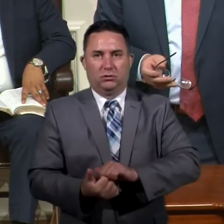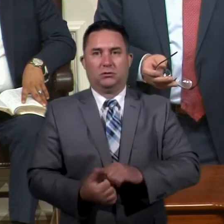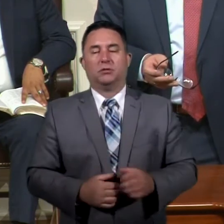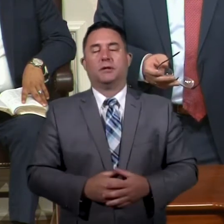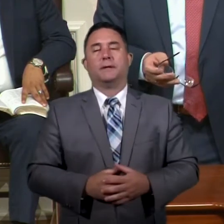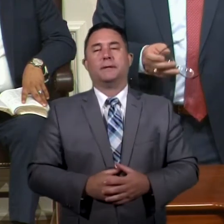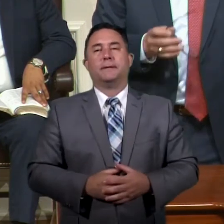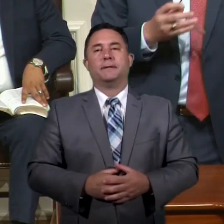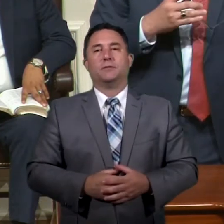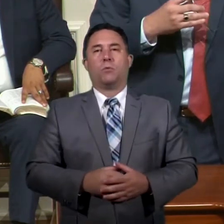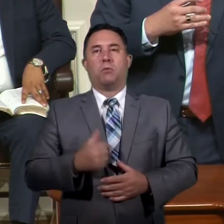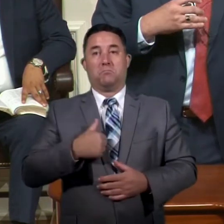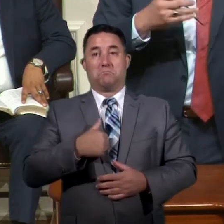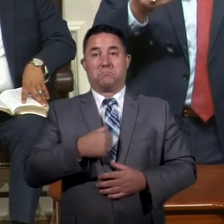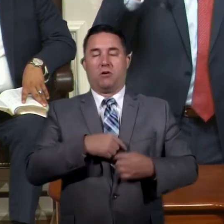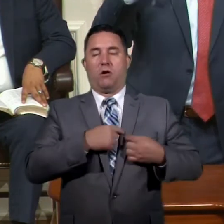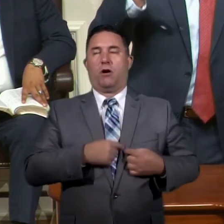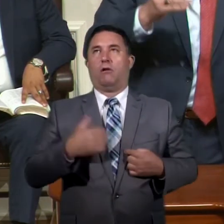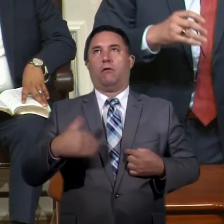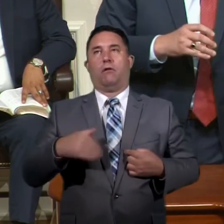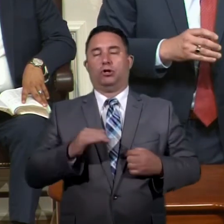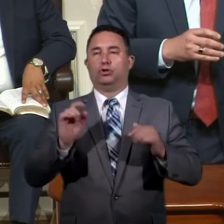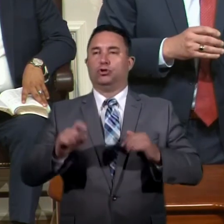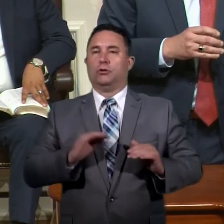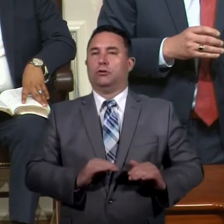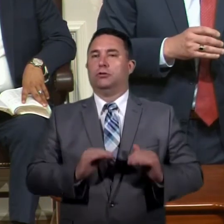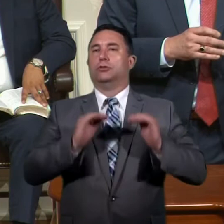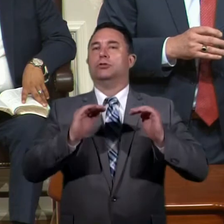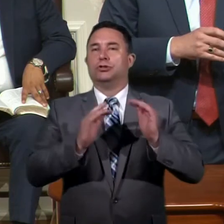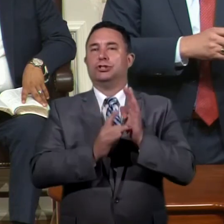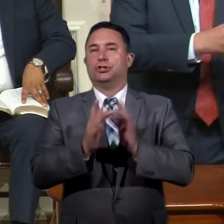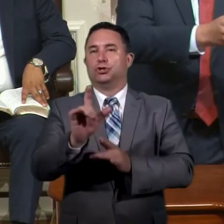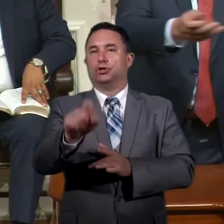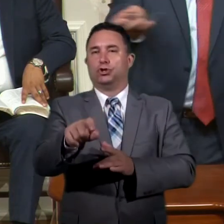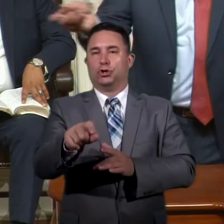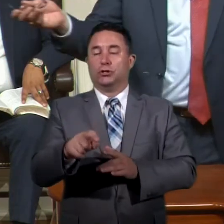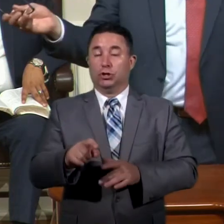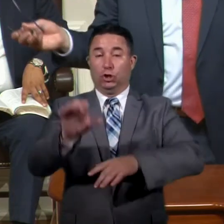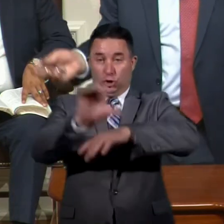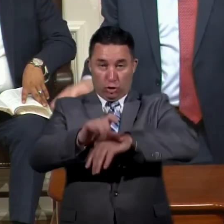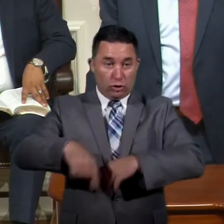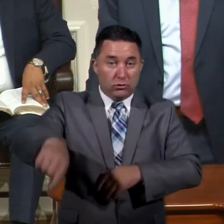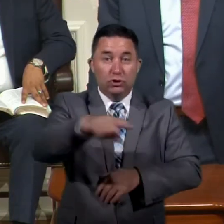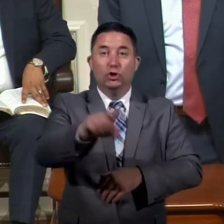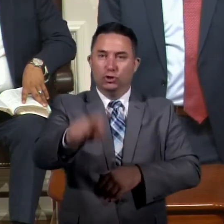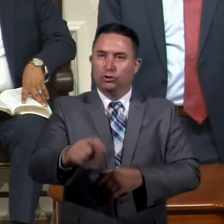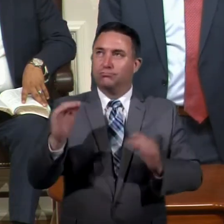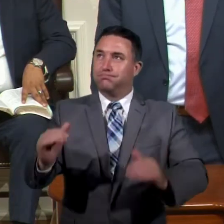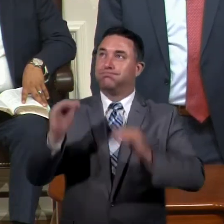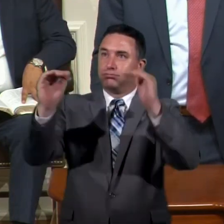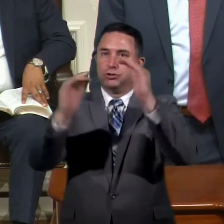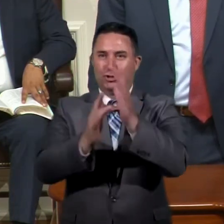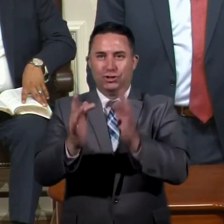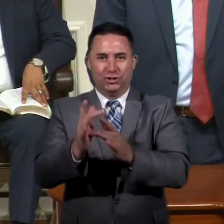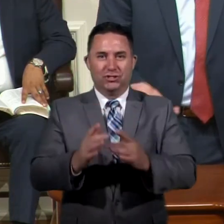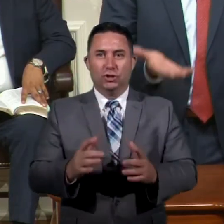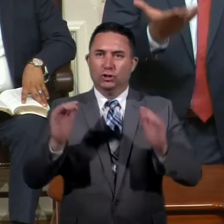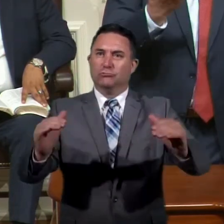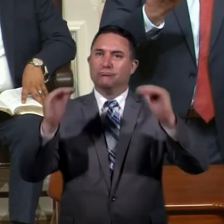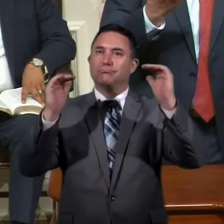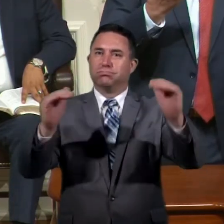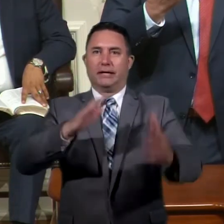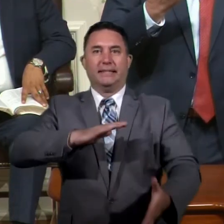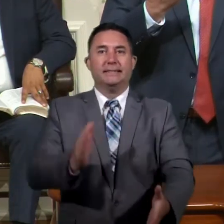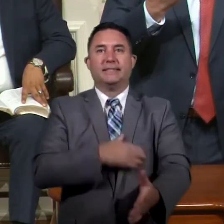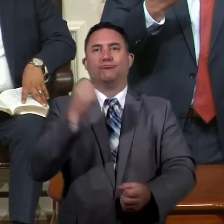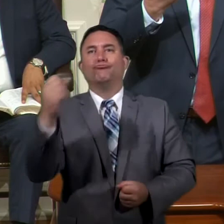está agraviado. But boy, in my heart, he ought to be exalted. Pero en mi corazón, él debe ser exaltado. And his church ought to be exalted. En su iglesia debe ser exaltado. Be exalted in